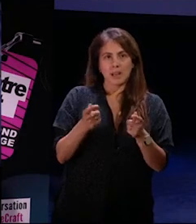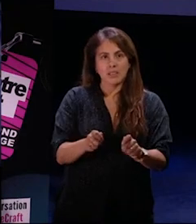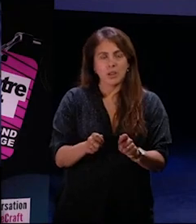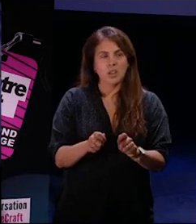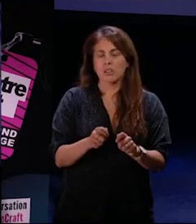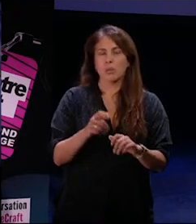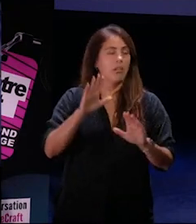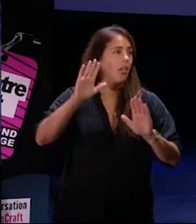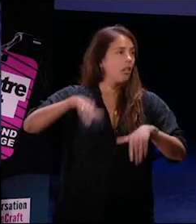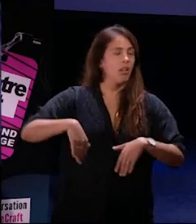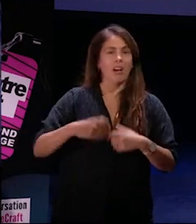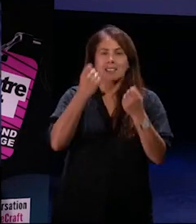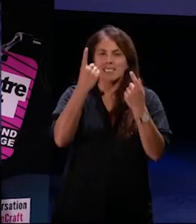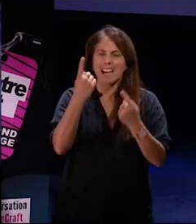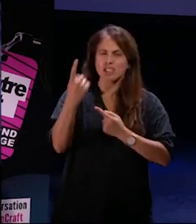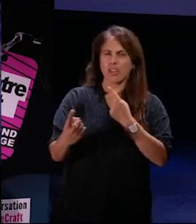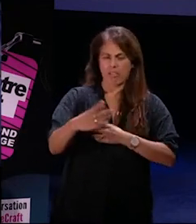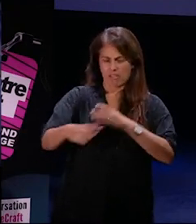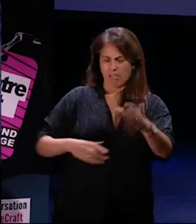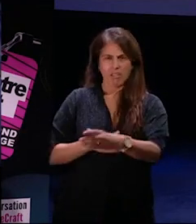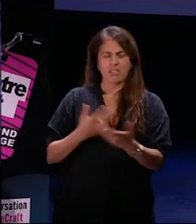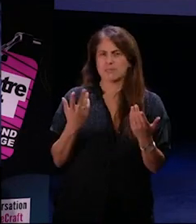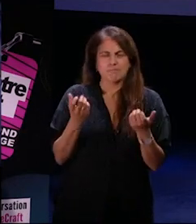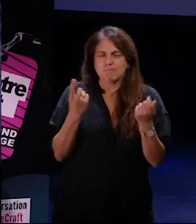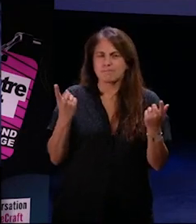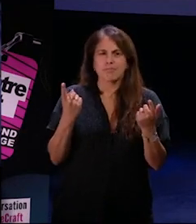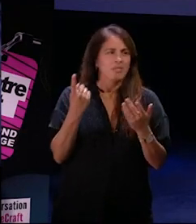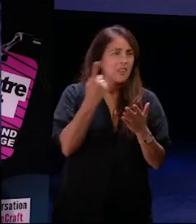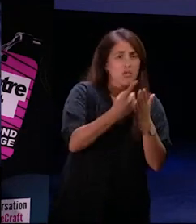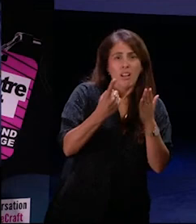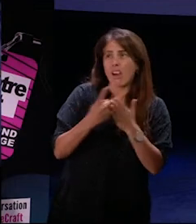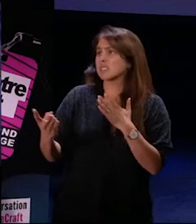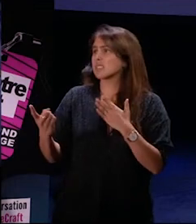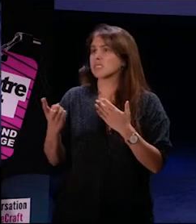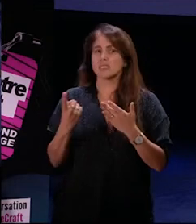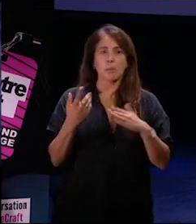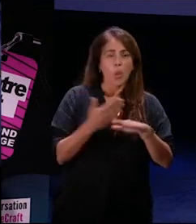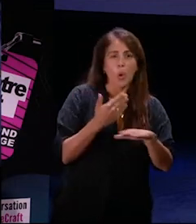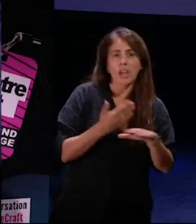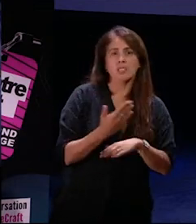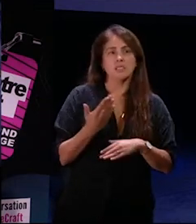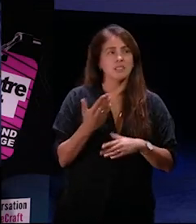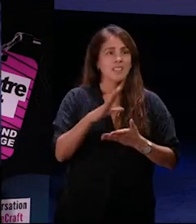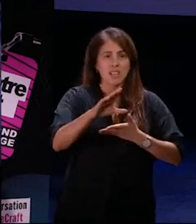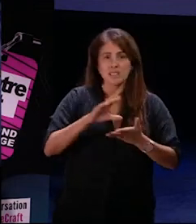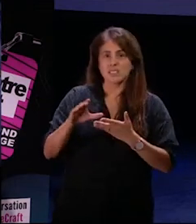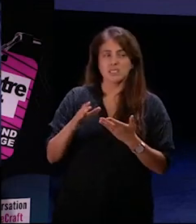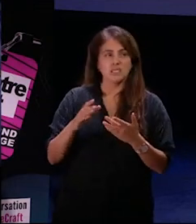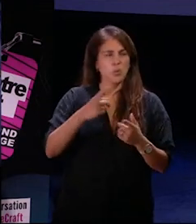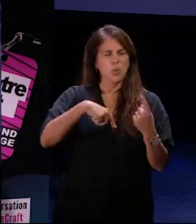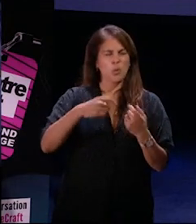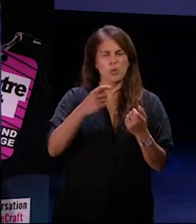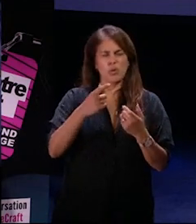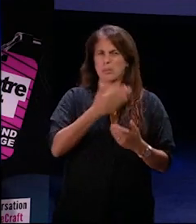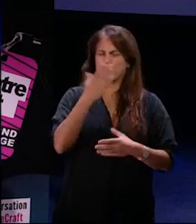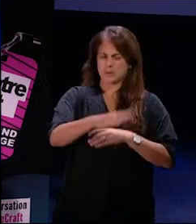other's stories, be that as freelancers or as employers or as investors or whatever. So in a way, what you're talking about, which is so